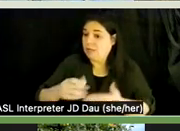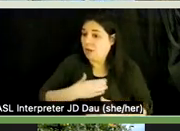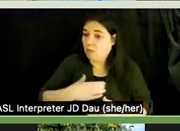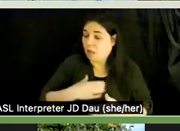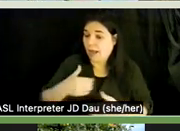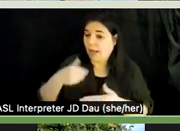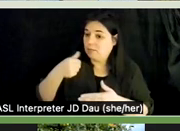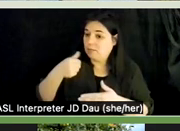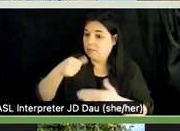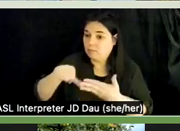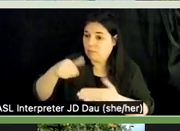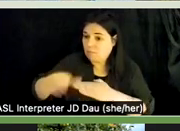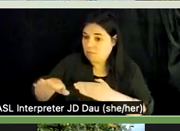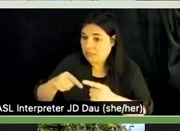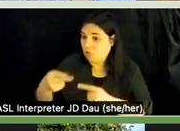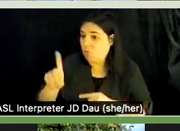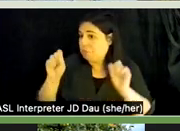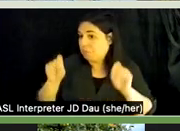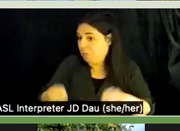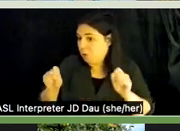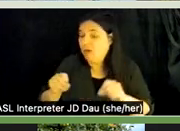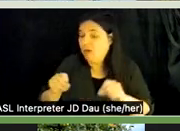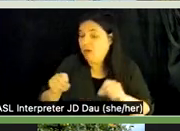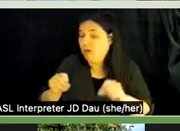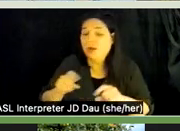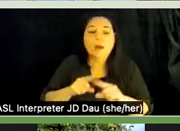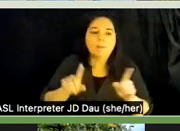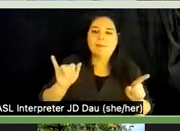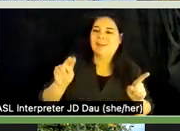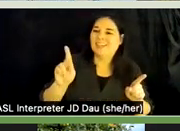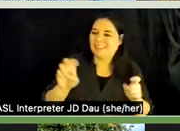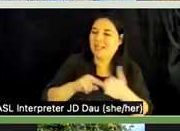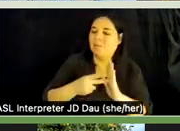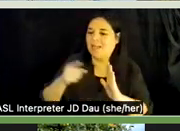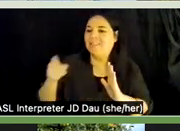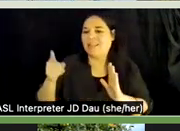to HUD. But intake refers to the